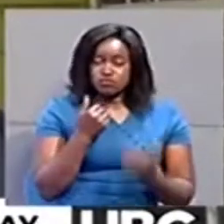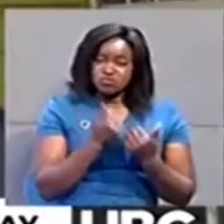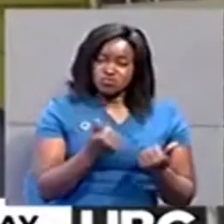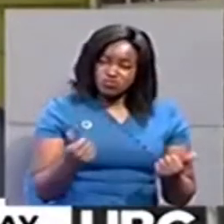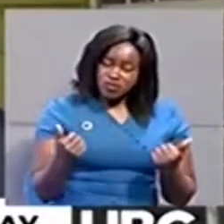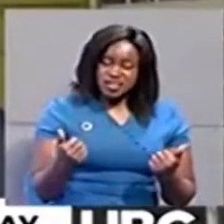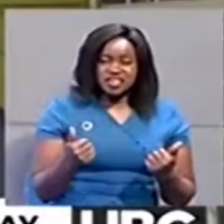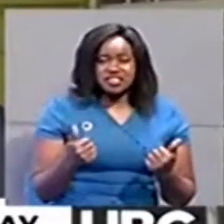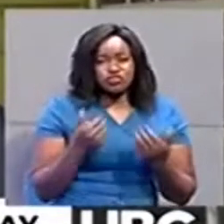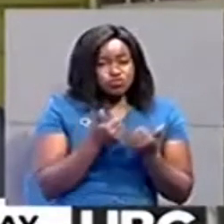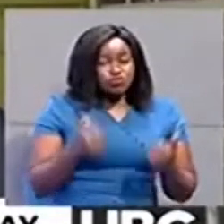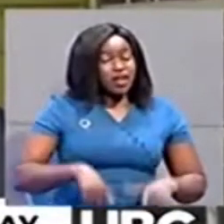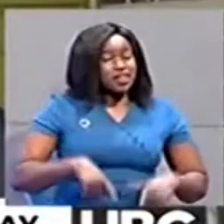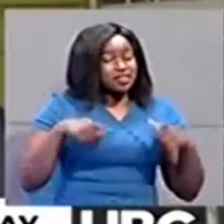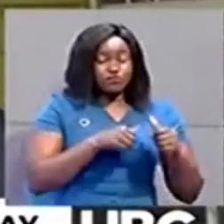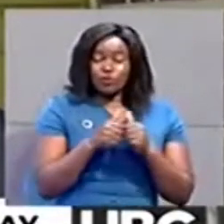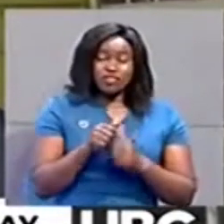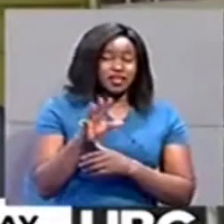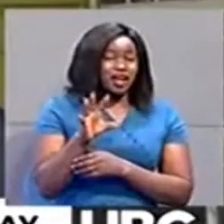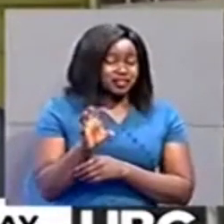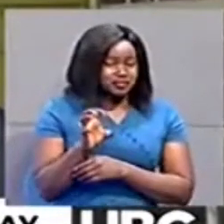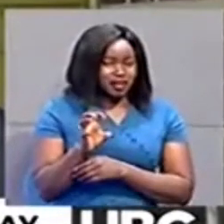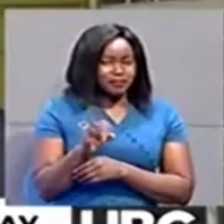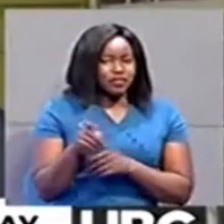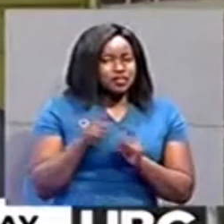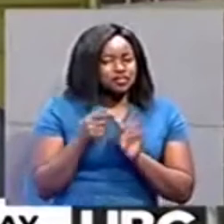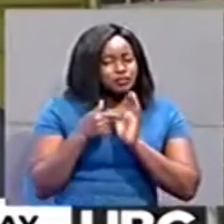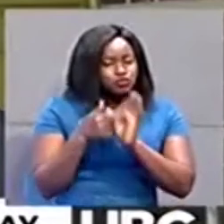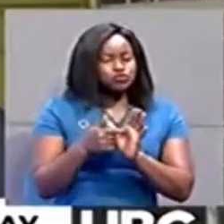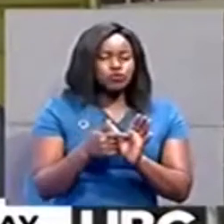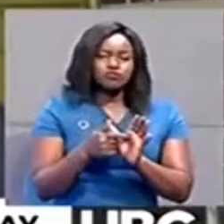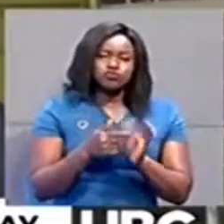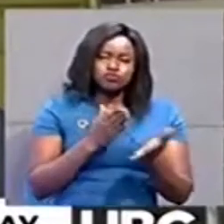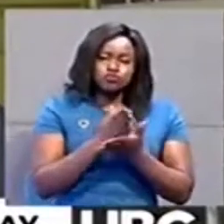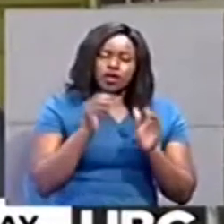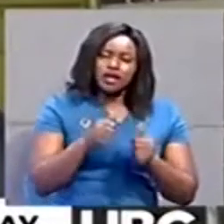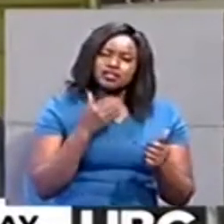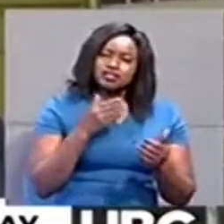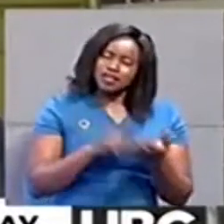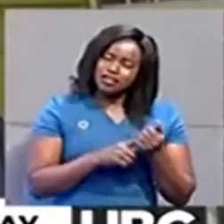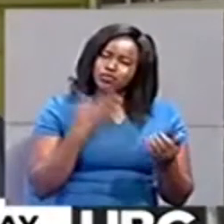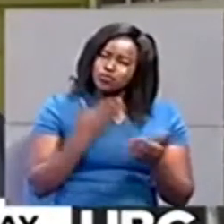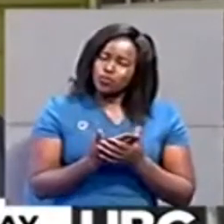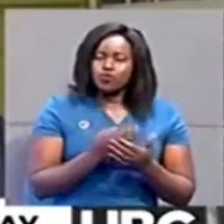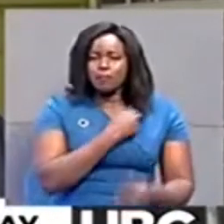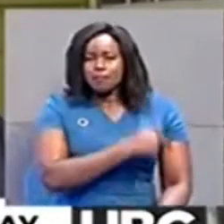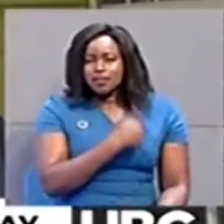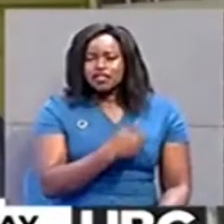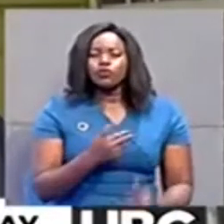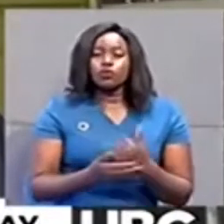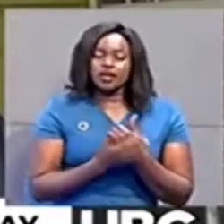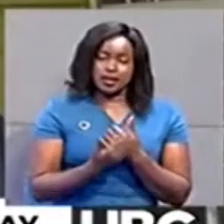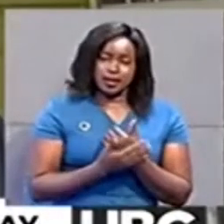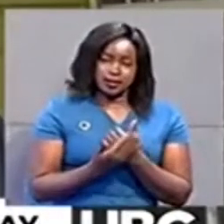of children with cancer to really ensure that they can get the most from their medical treatments. As we know, medical treatment is not